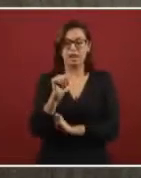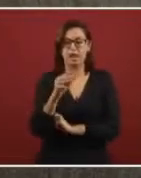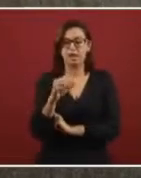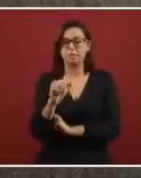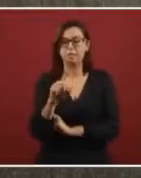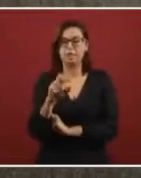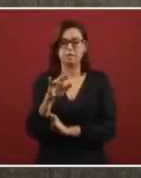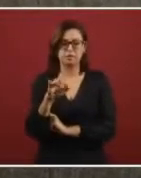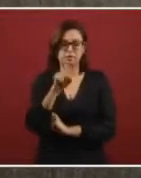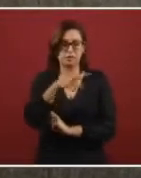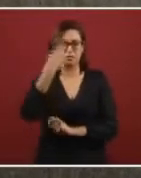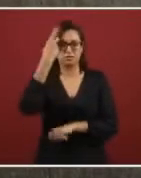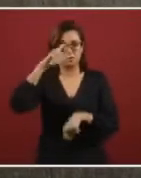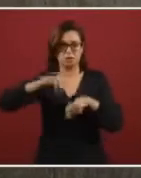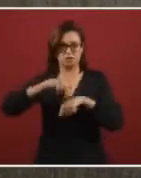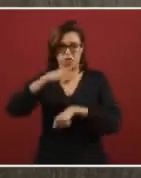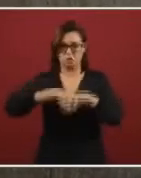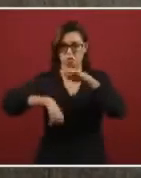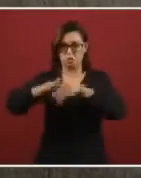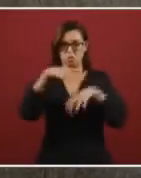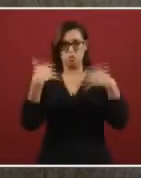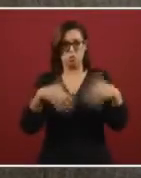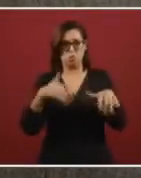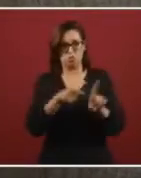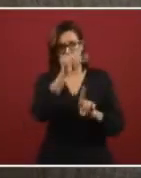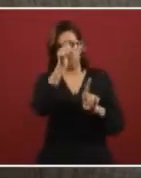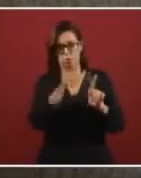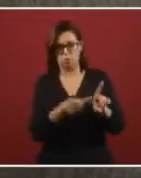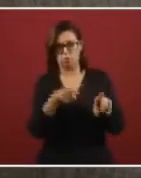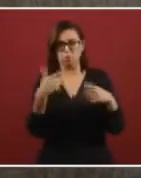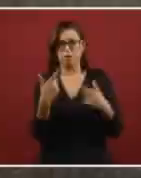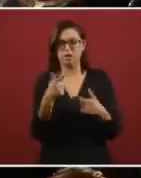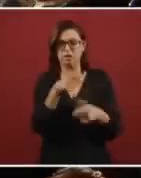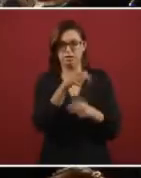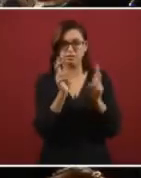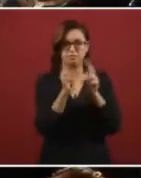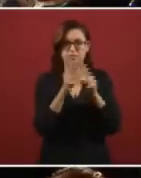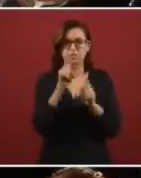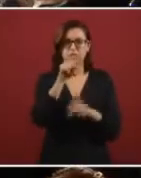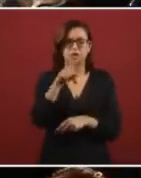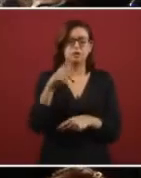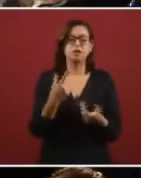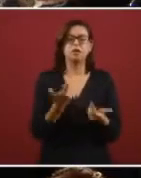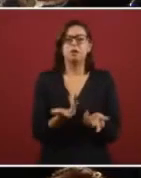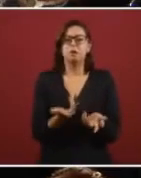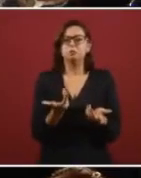de la Madrid was a prominent Mexican that then